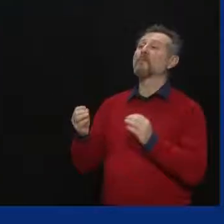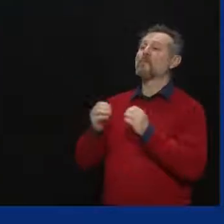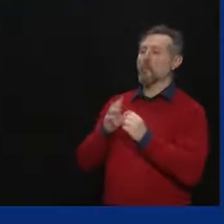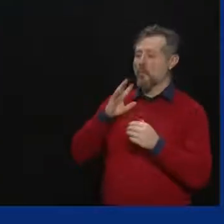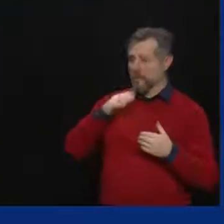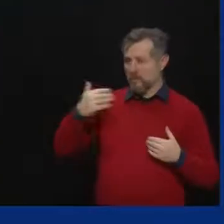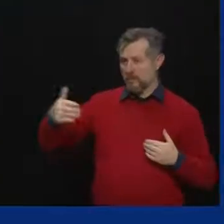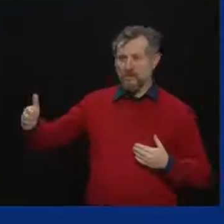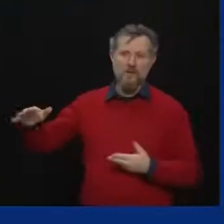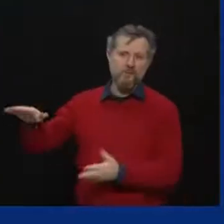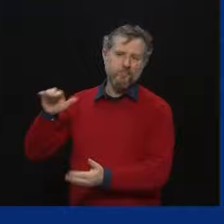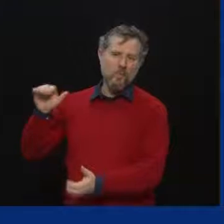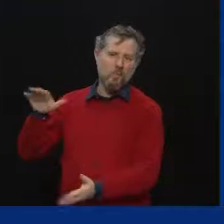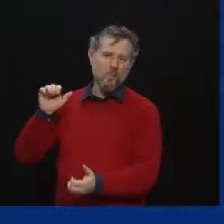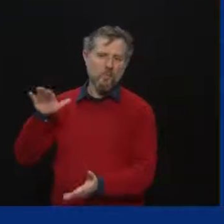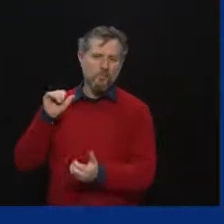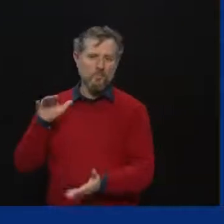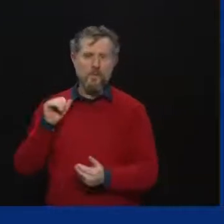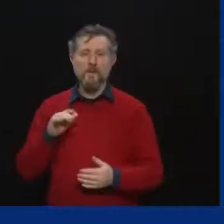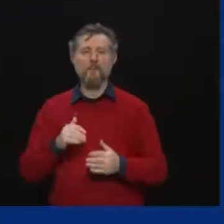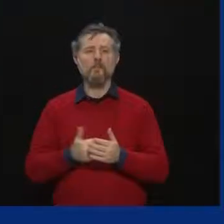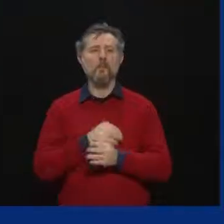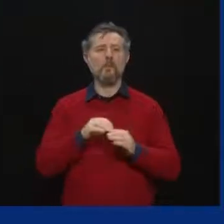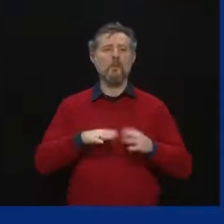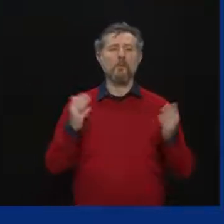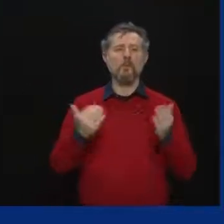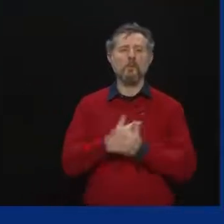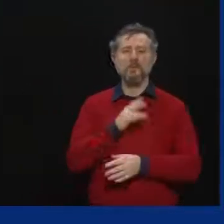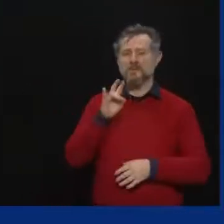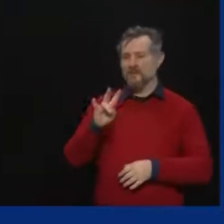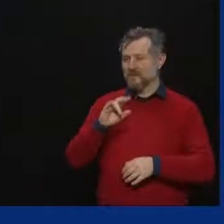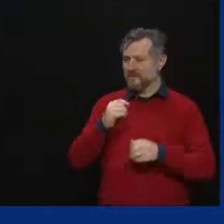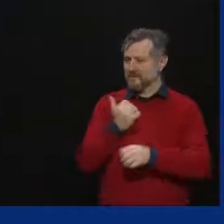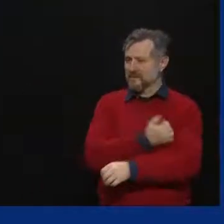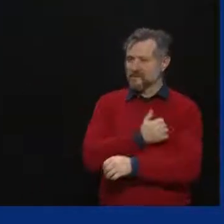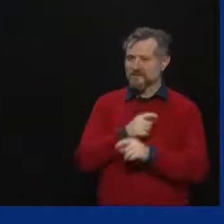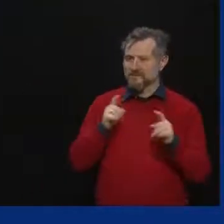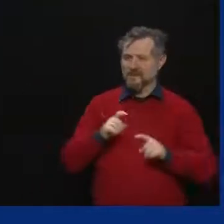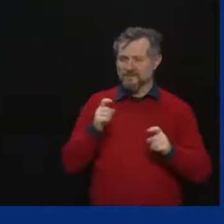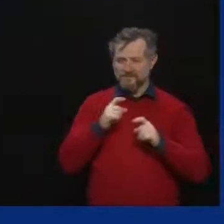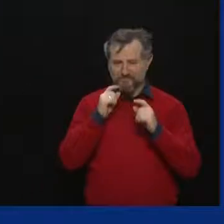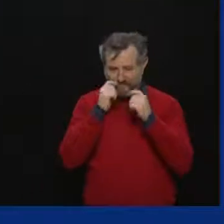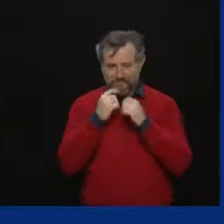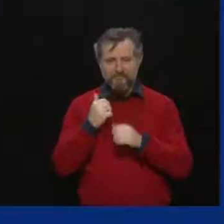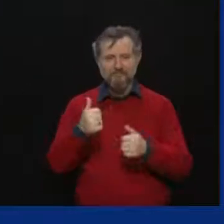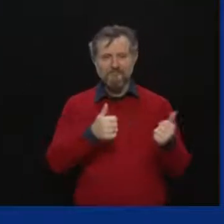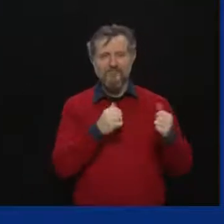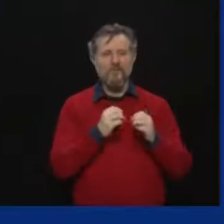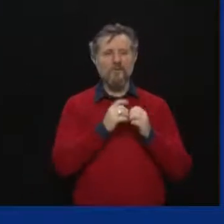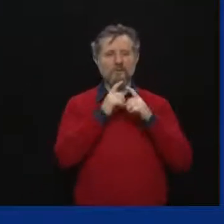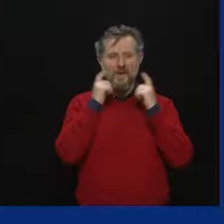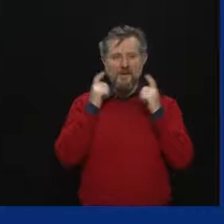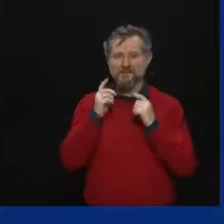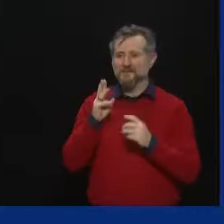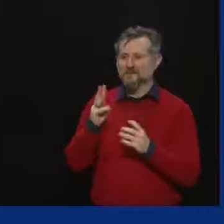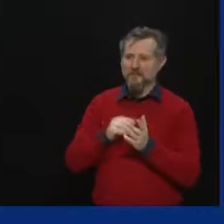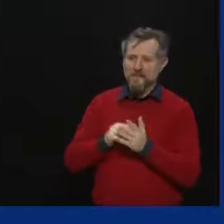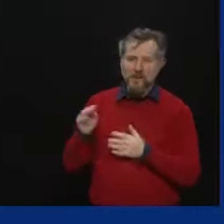more testing sites, 7 new sites, more masks, 6 million are coming, and more support at the hospital, 30 teams to